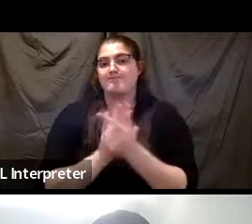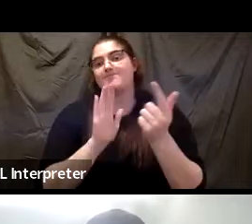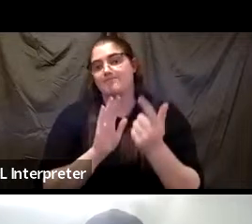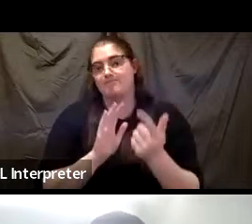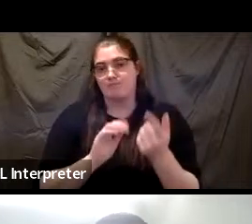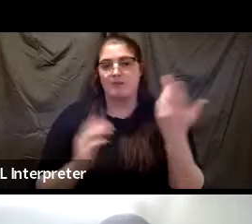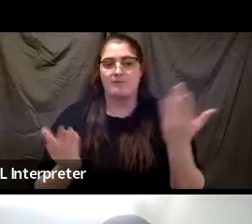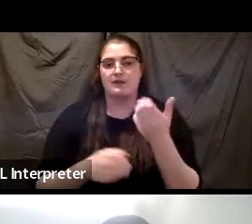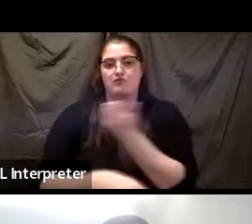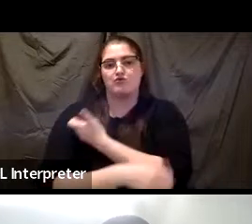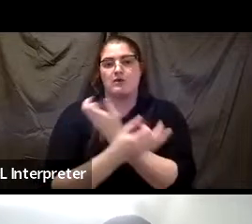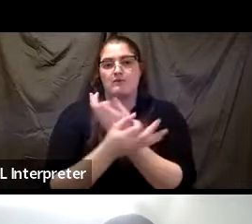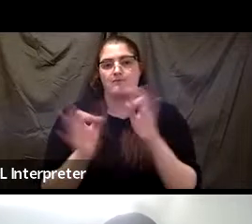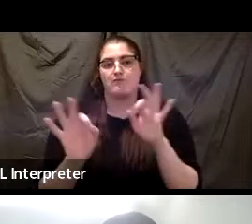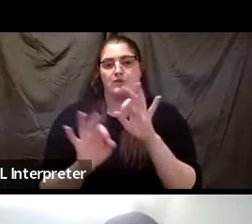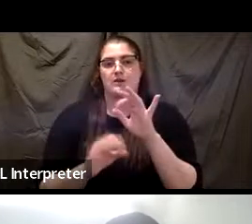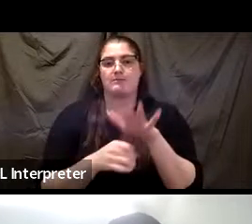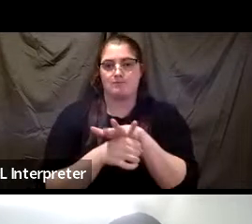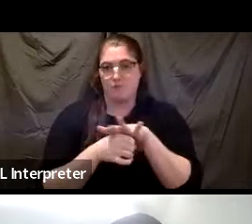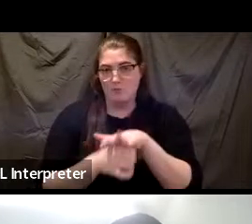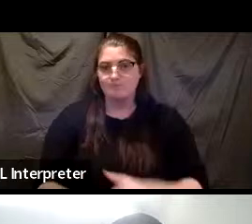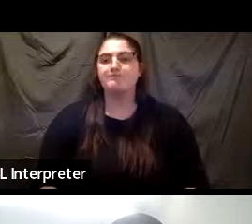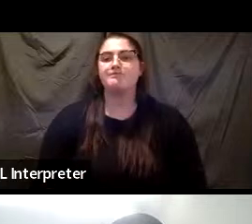zone. Got it.